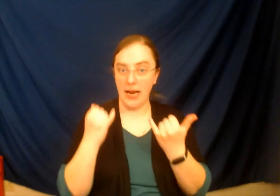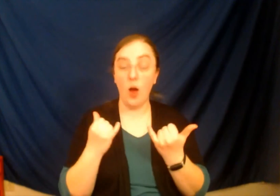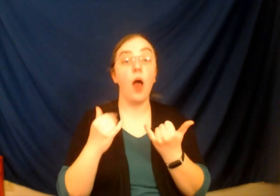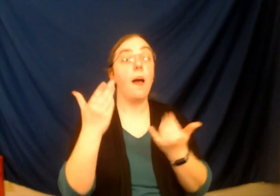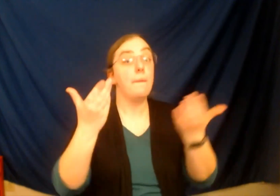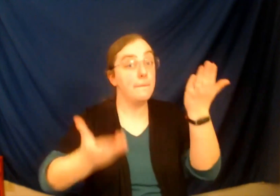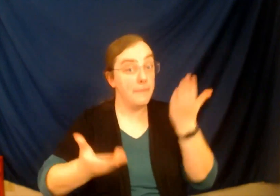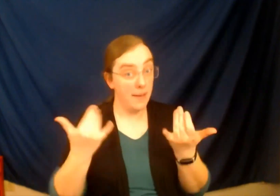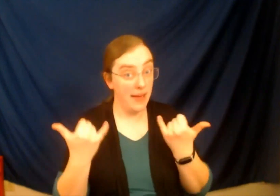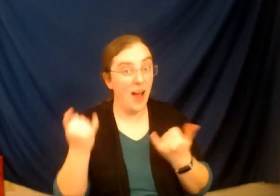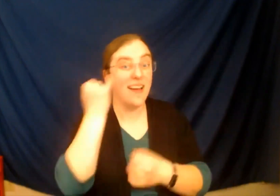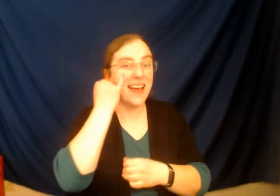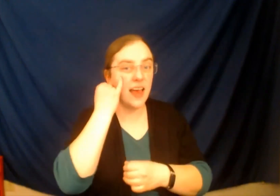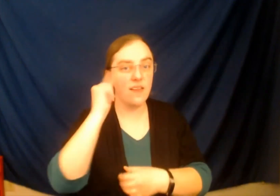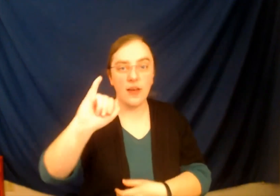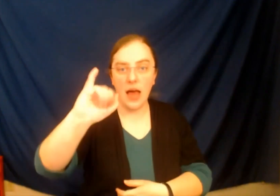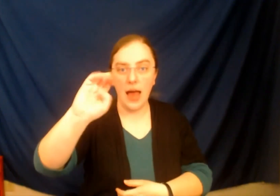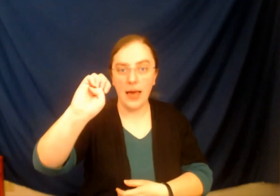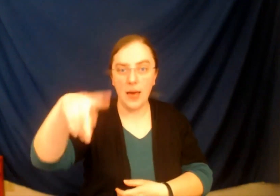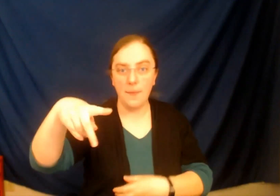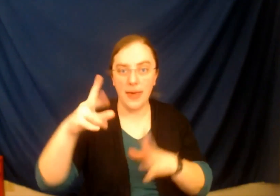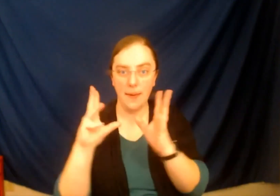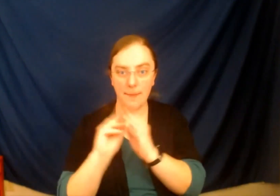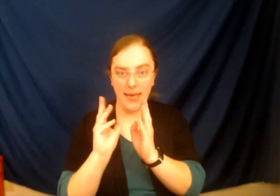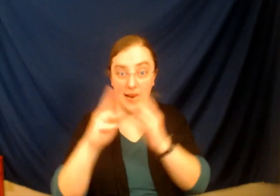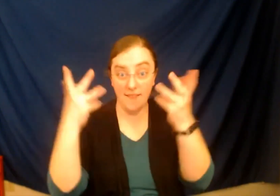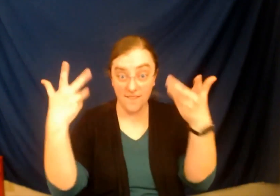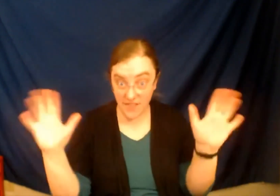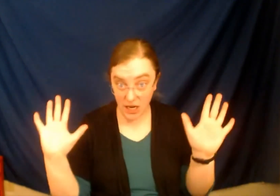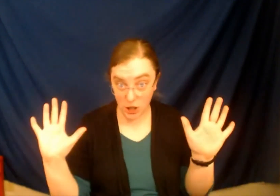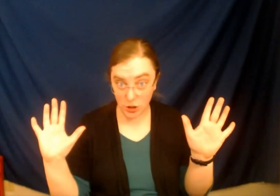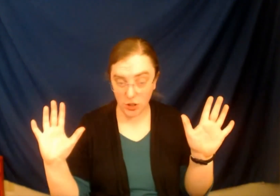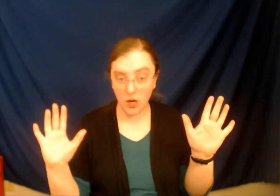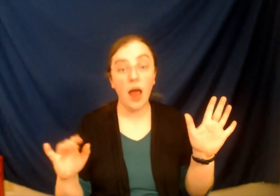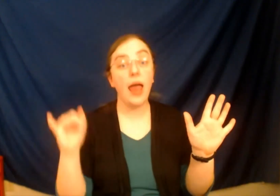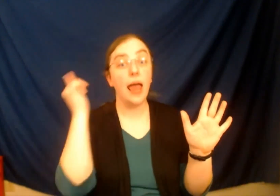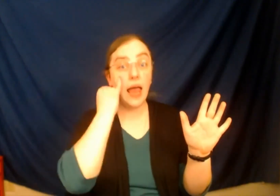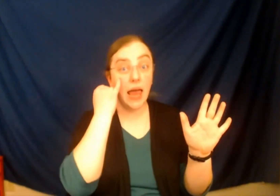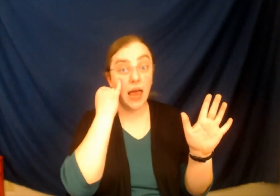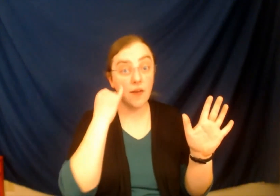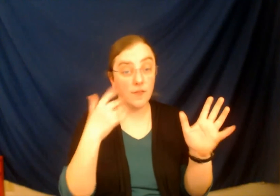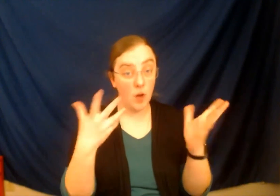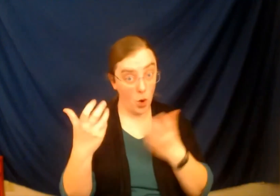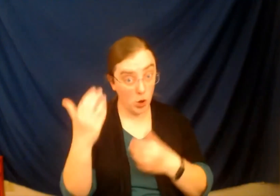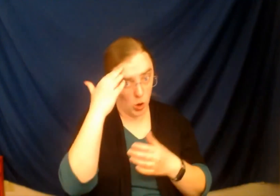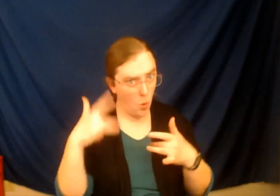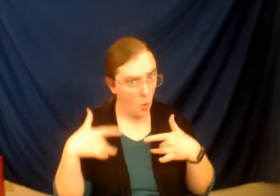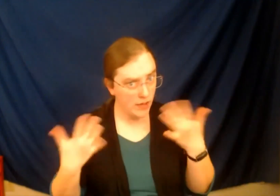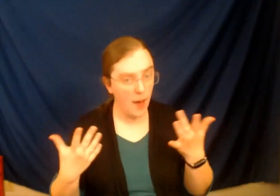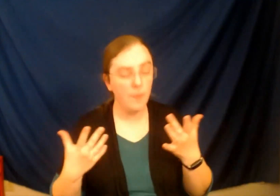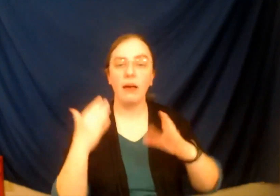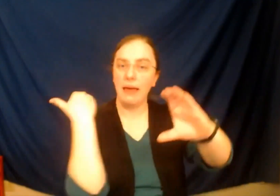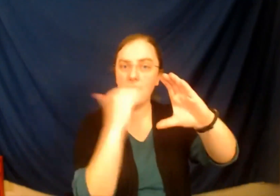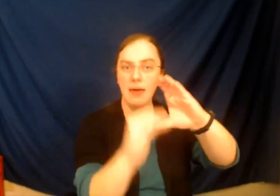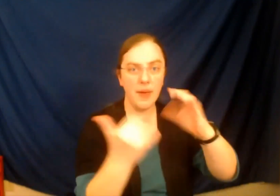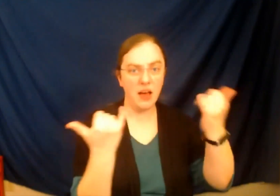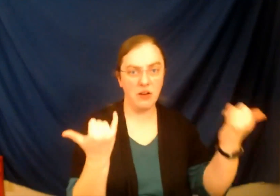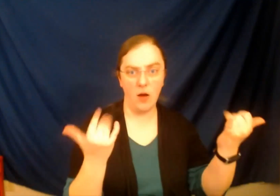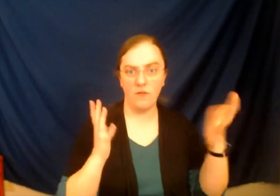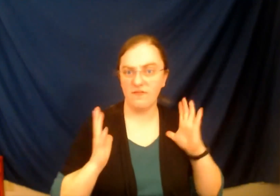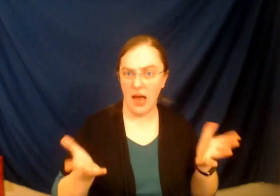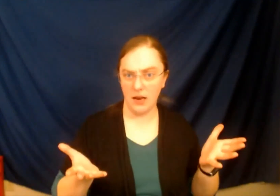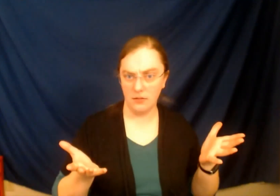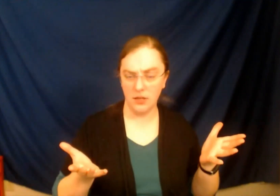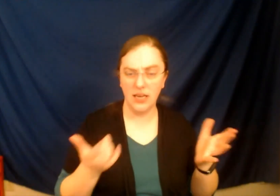last week in May. And so you will find out then or earlier. So they'll either let you know then or before.